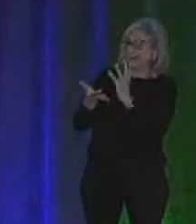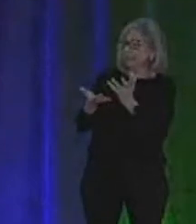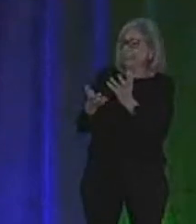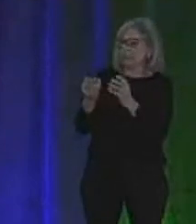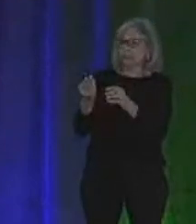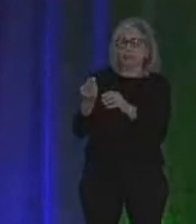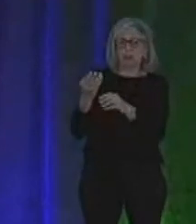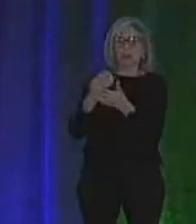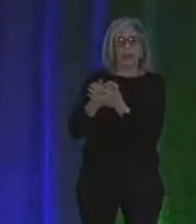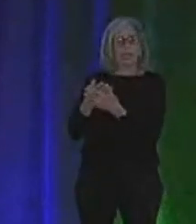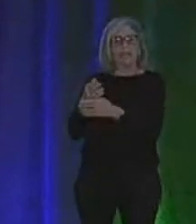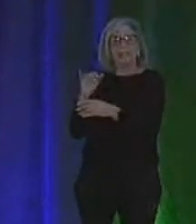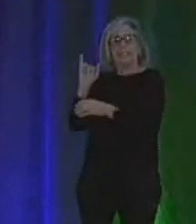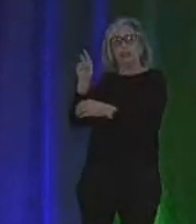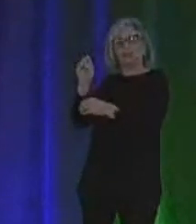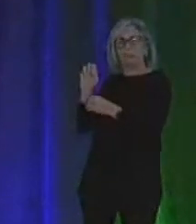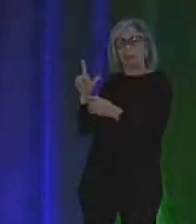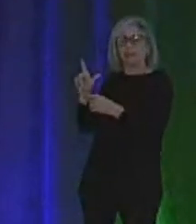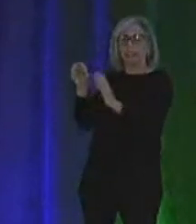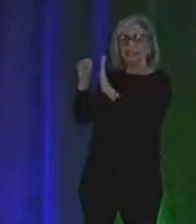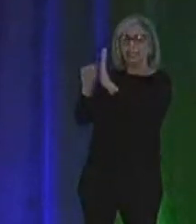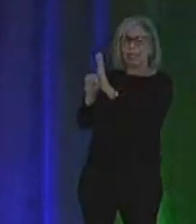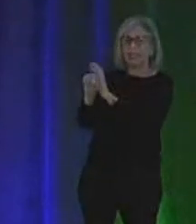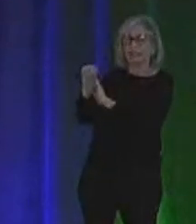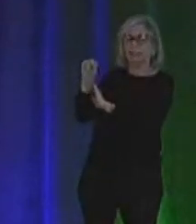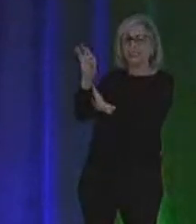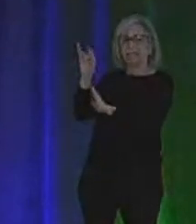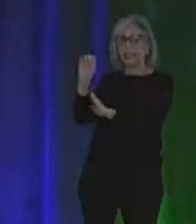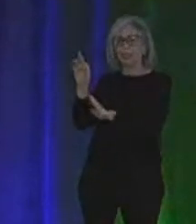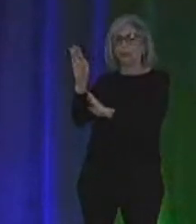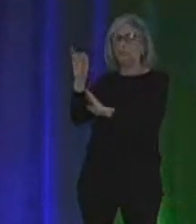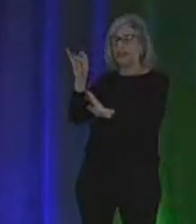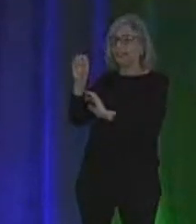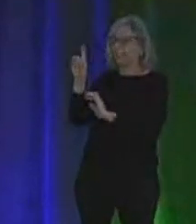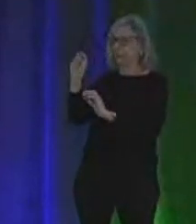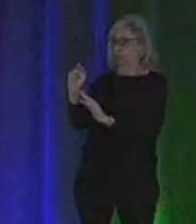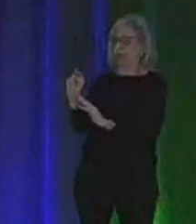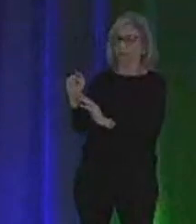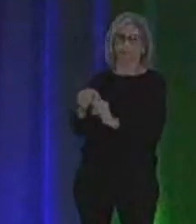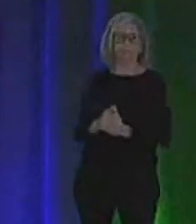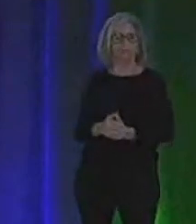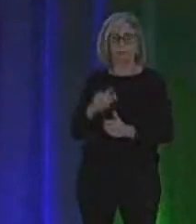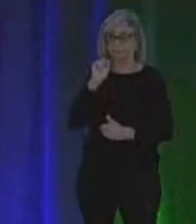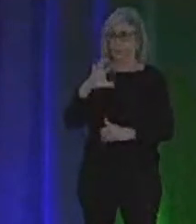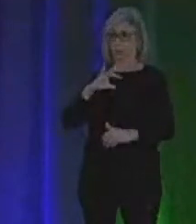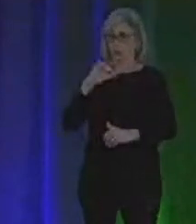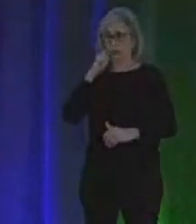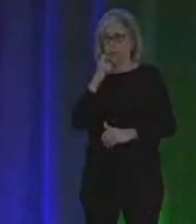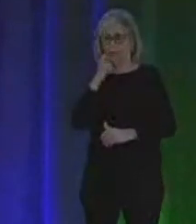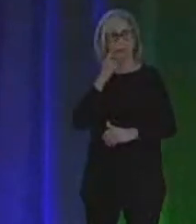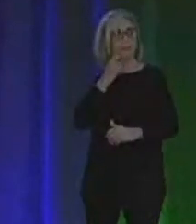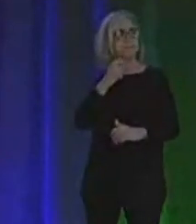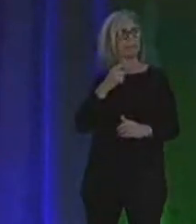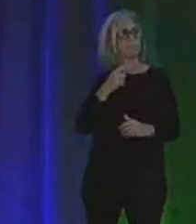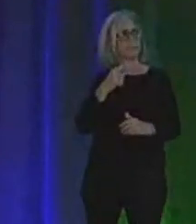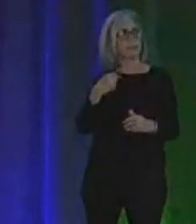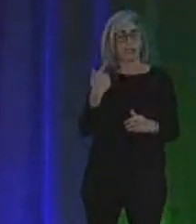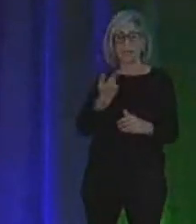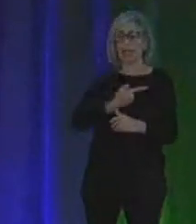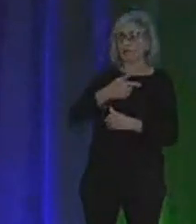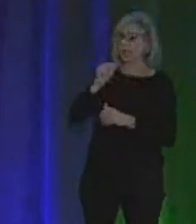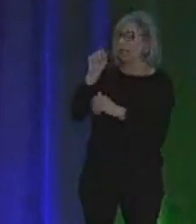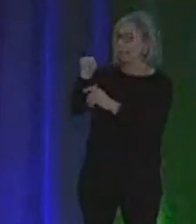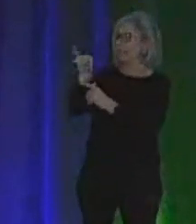static regeneration, by just specifying a revalidate period. Cool. And then we have route handlers, which is our version of